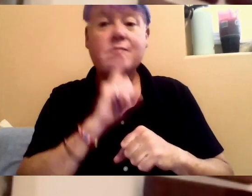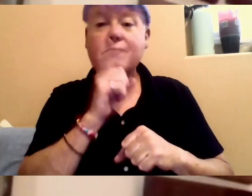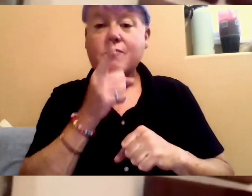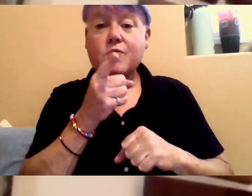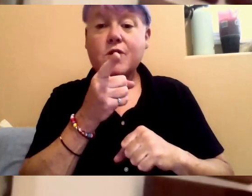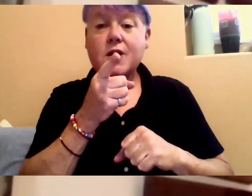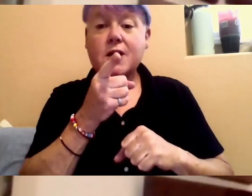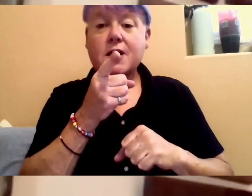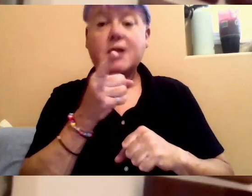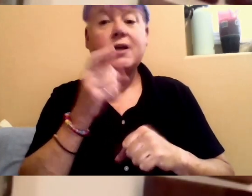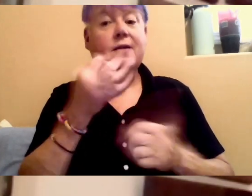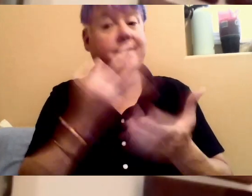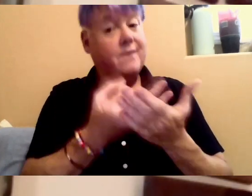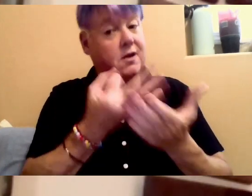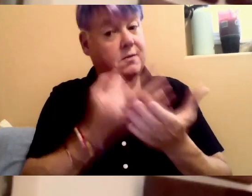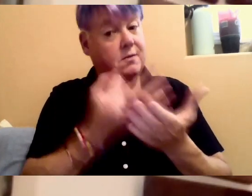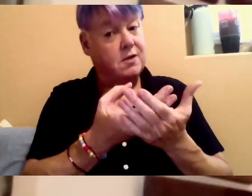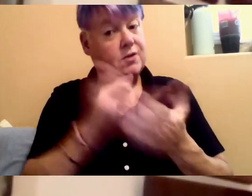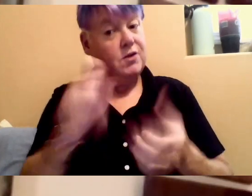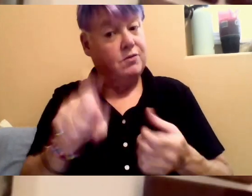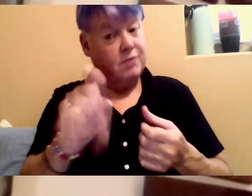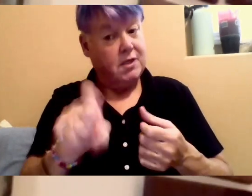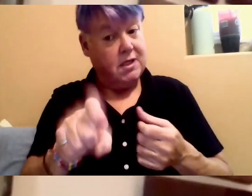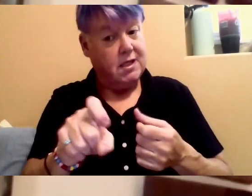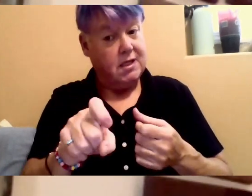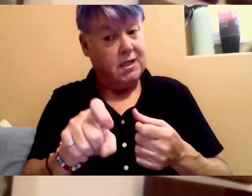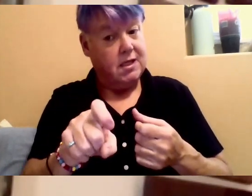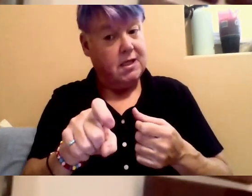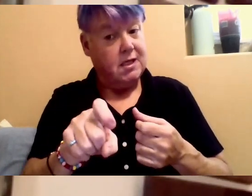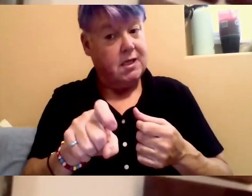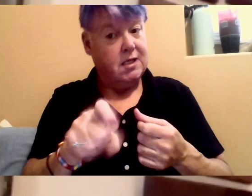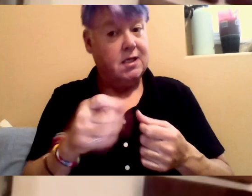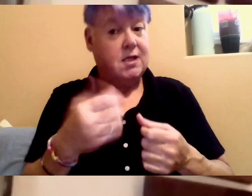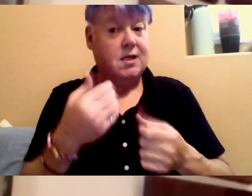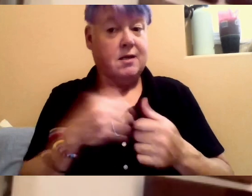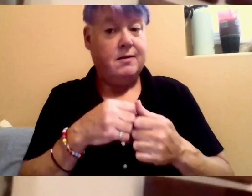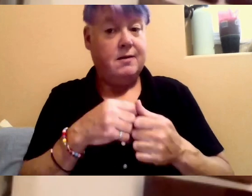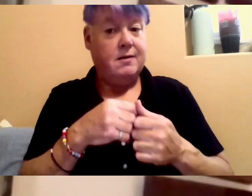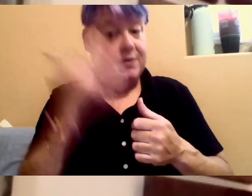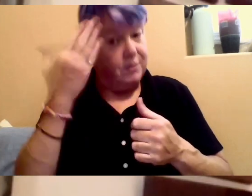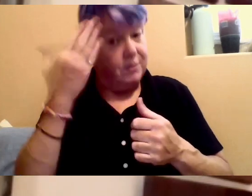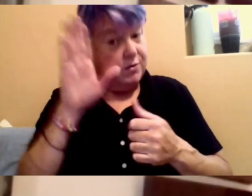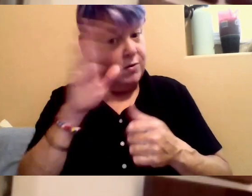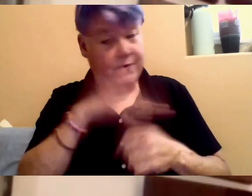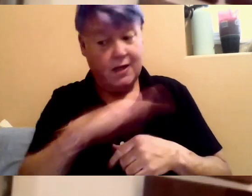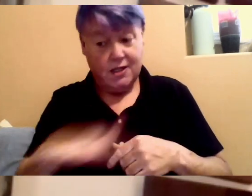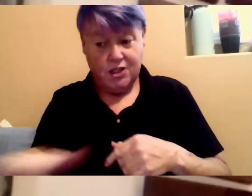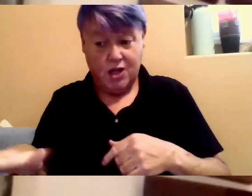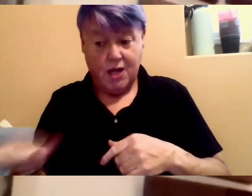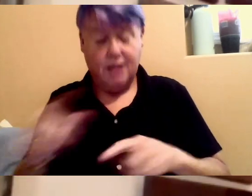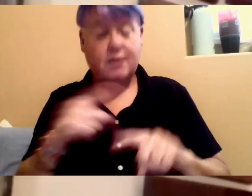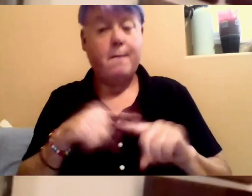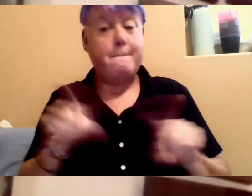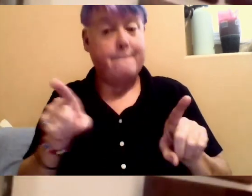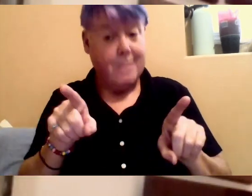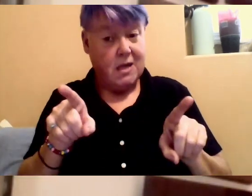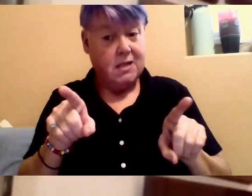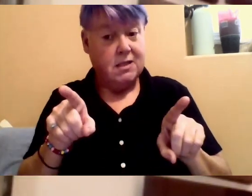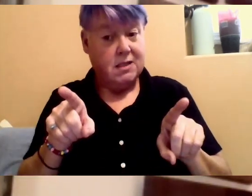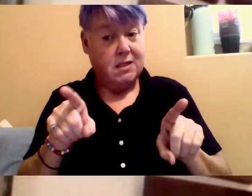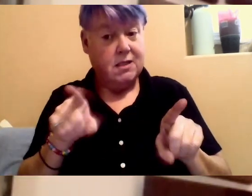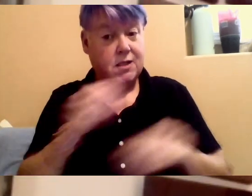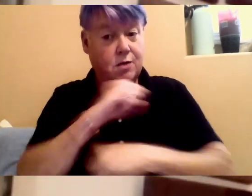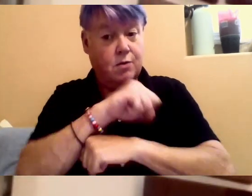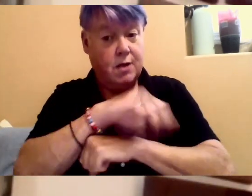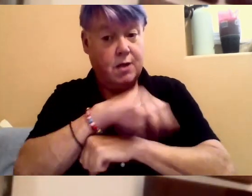to you in the way that your accent is. You're not aware of them as a child, but you are